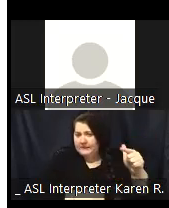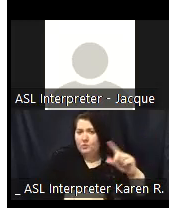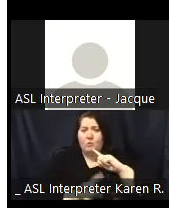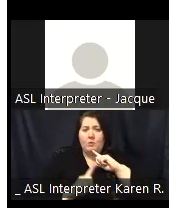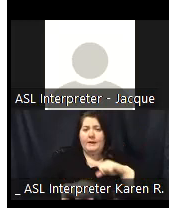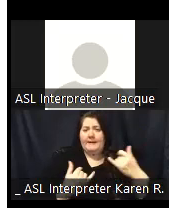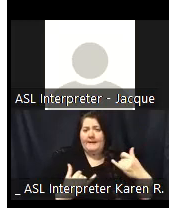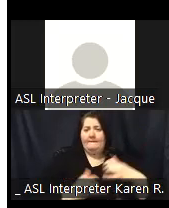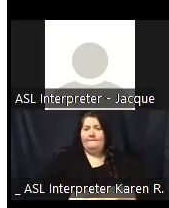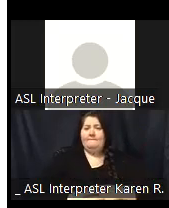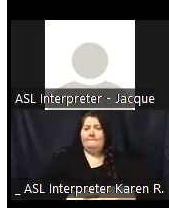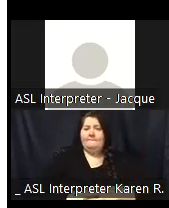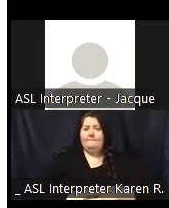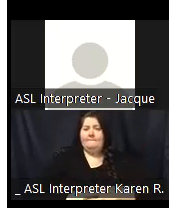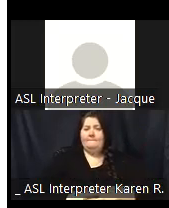here?